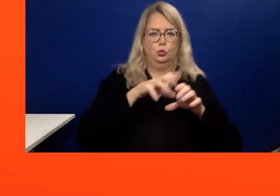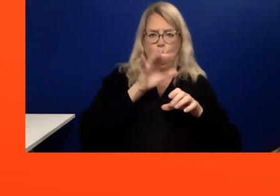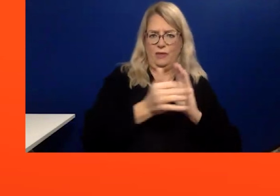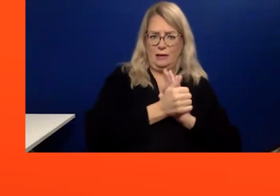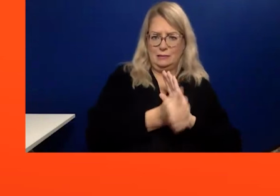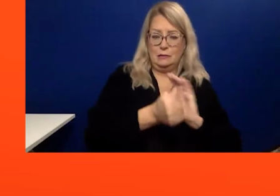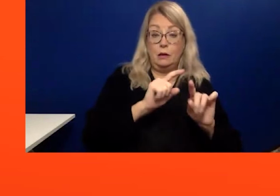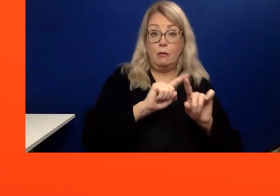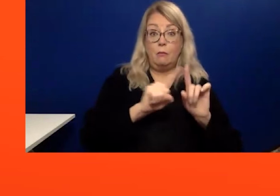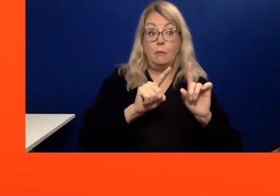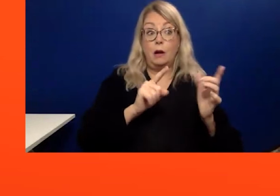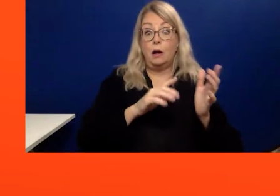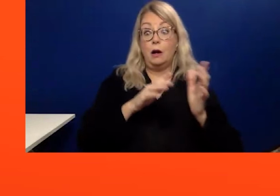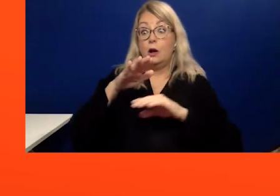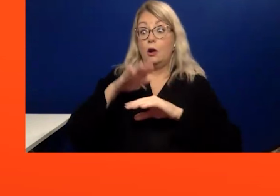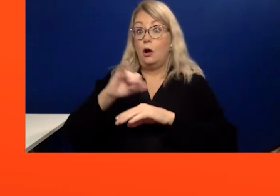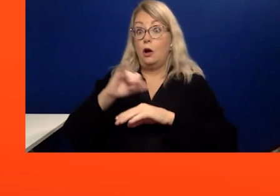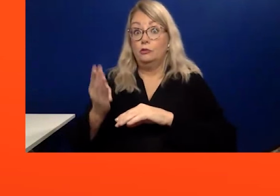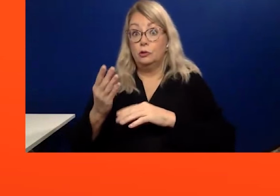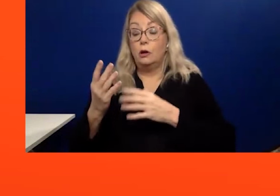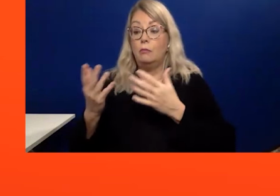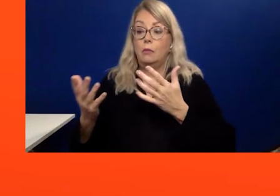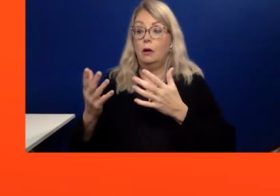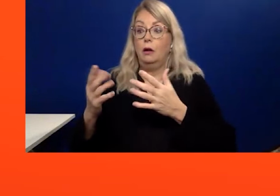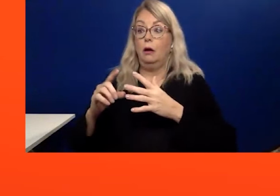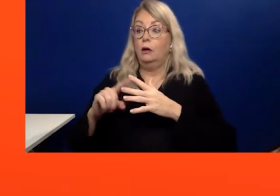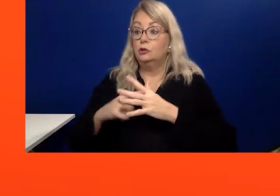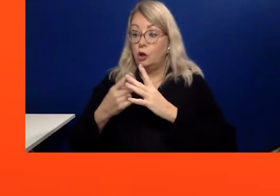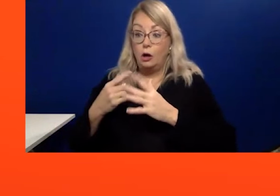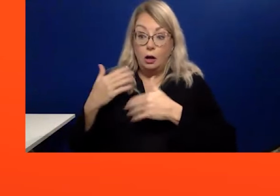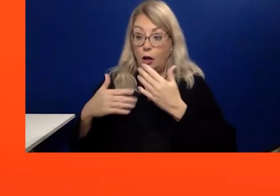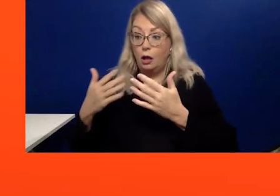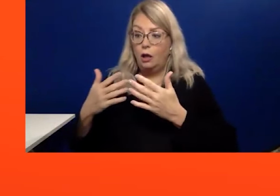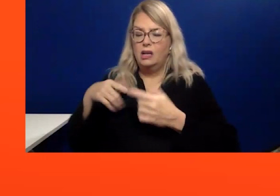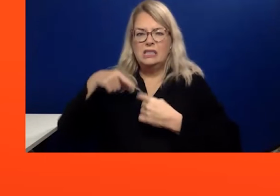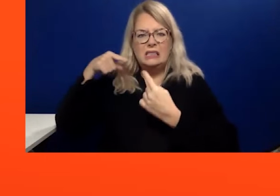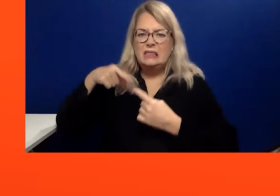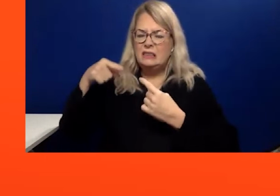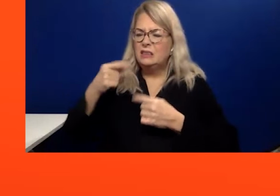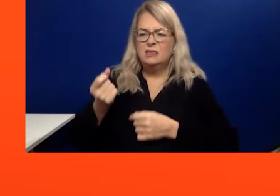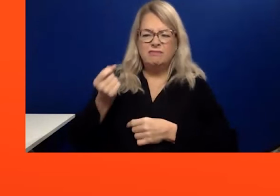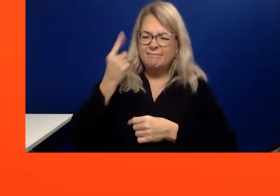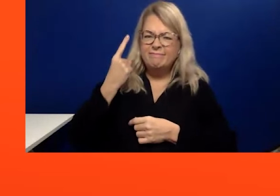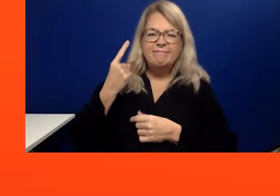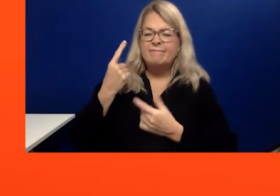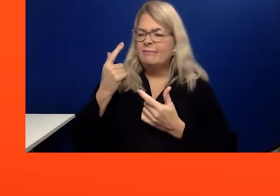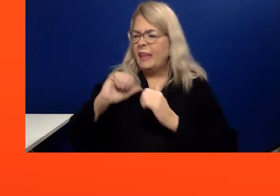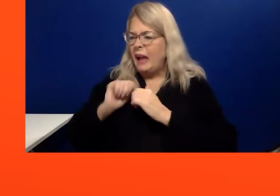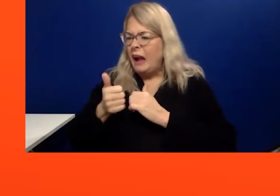to execute on the third system they do it on, they have trouble and they don't understand how it